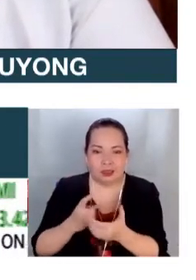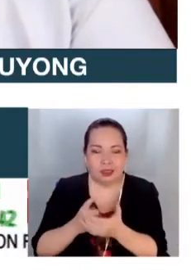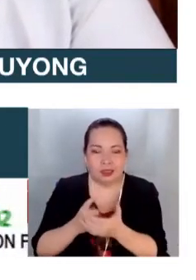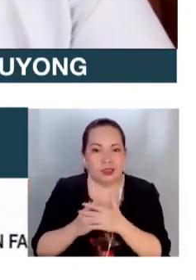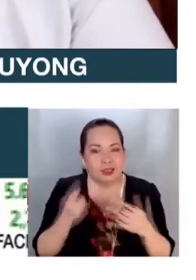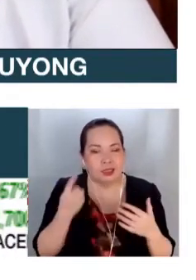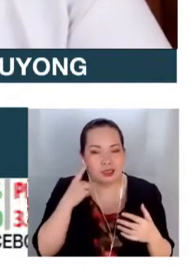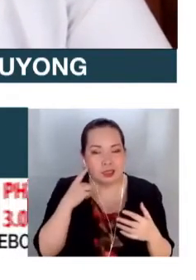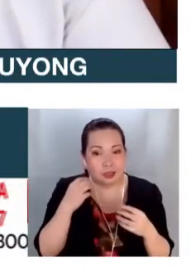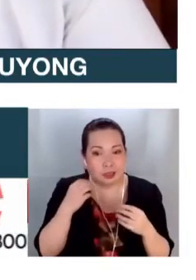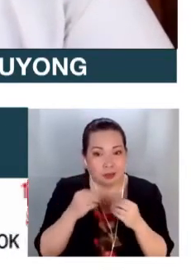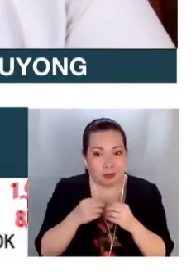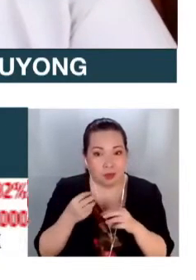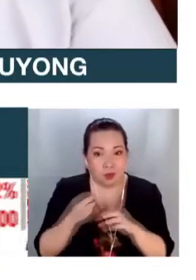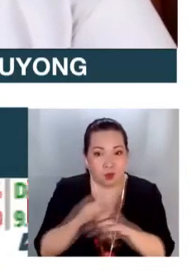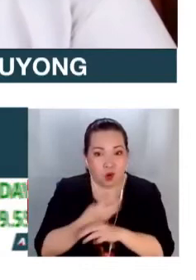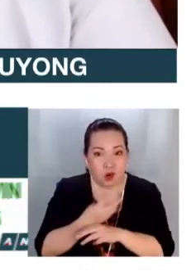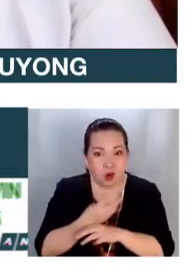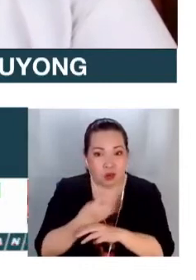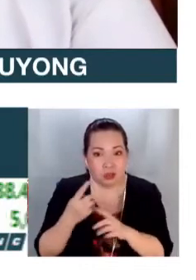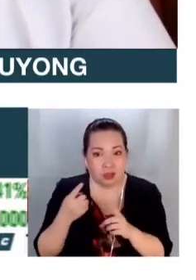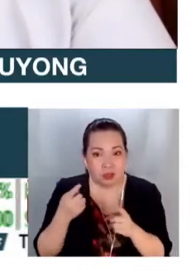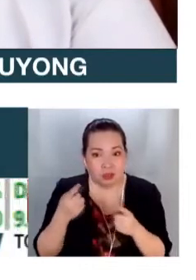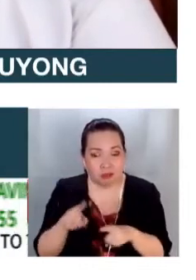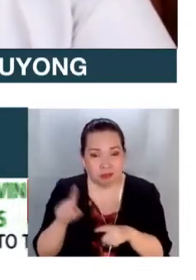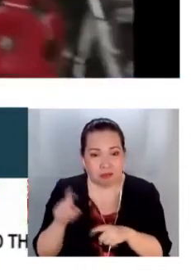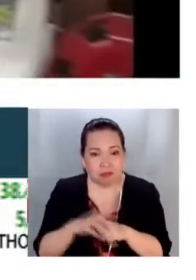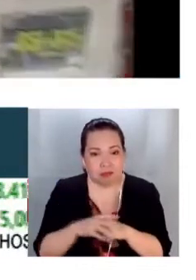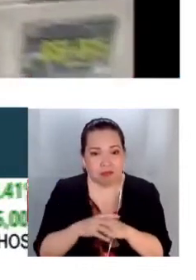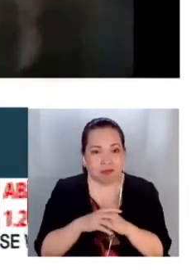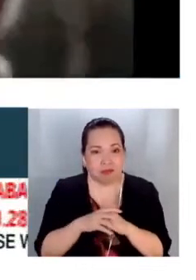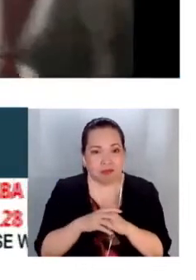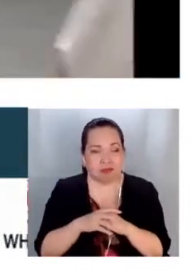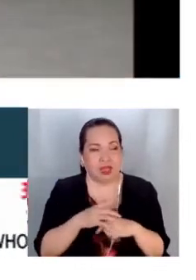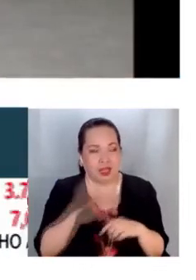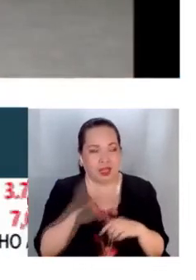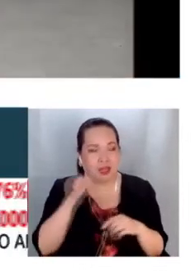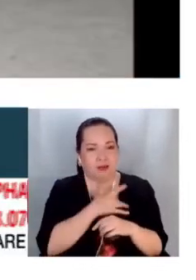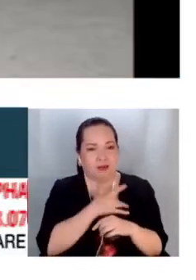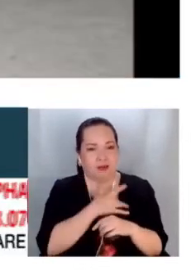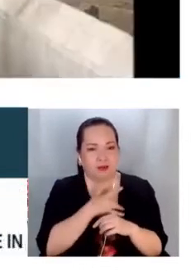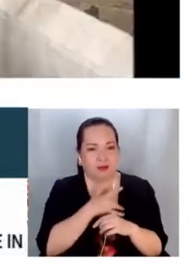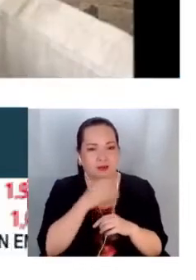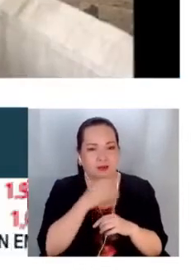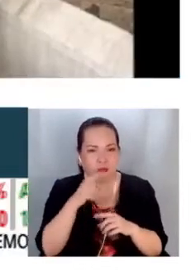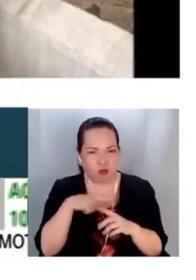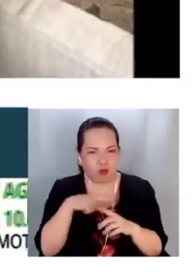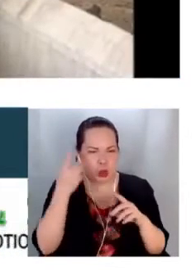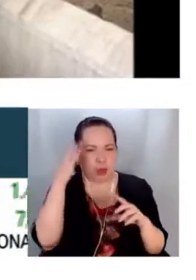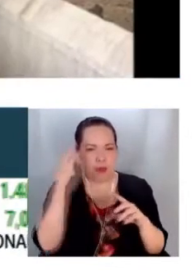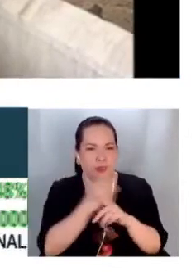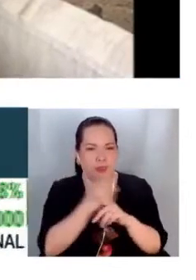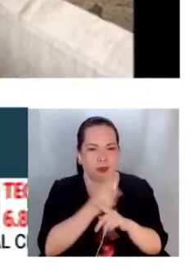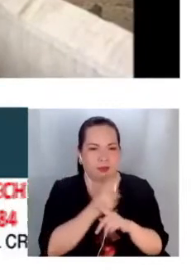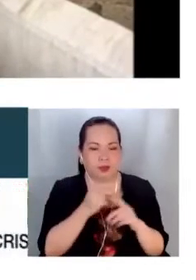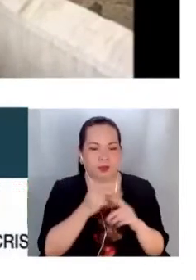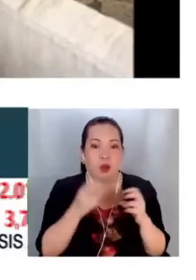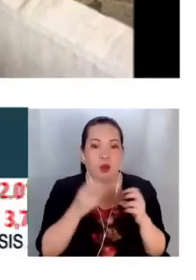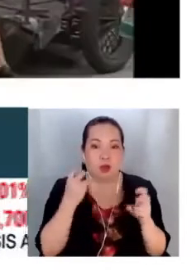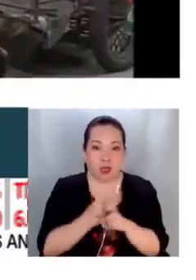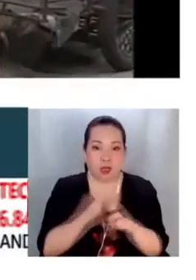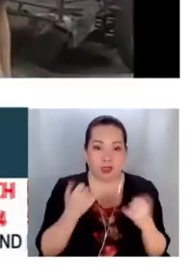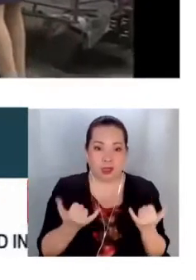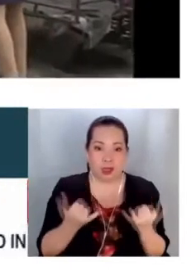even further? Well, we anticipated, and there is some evidence that it's more difficult to get